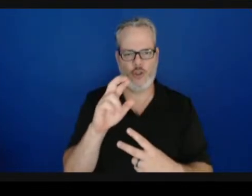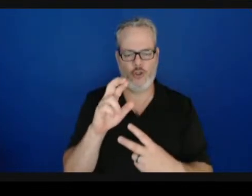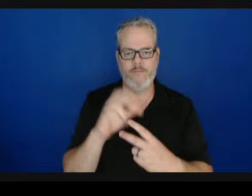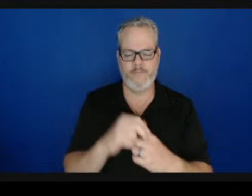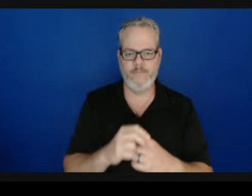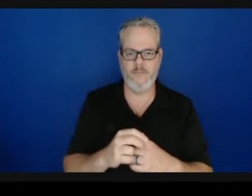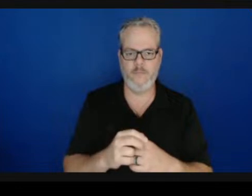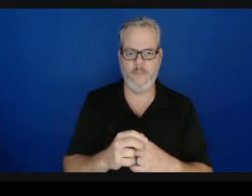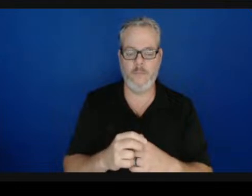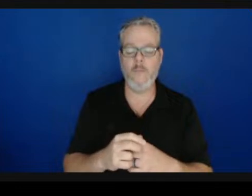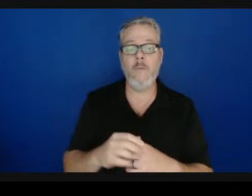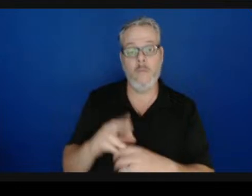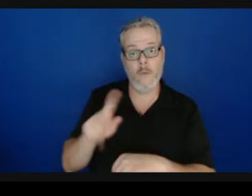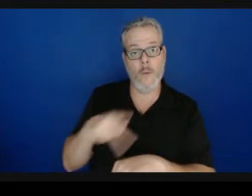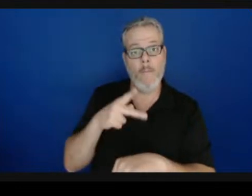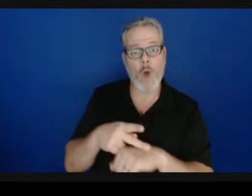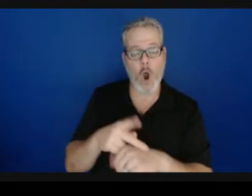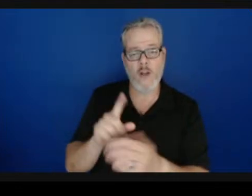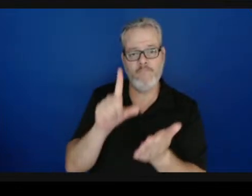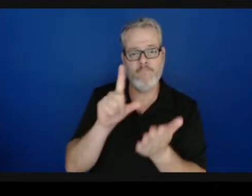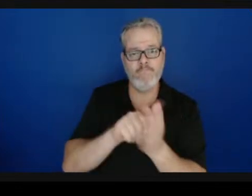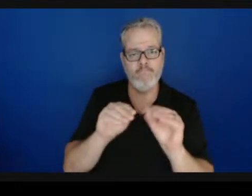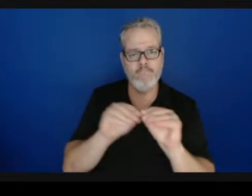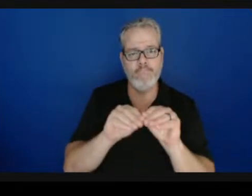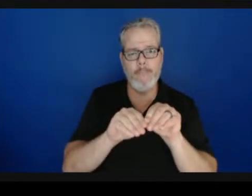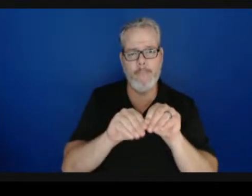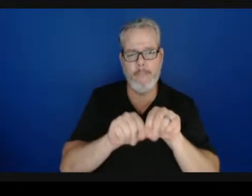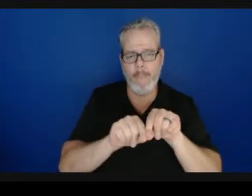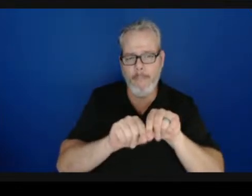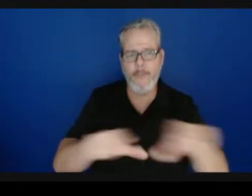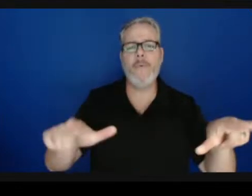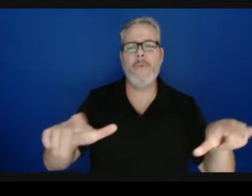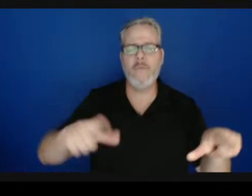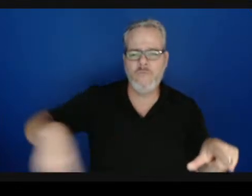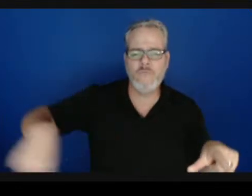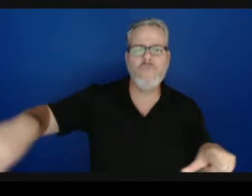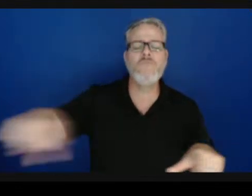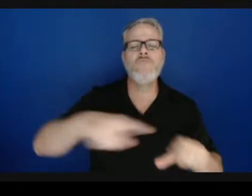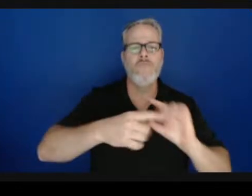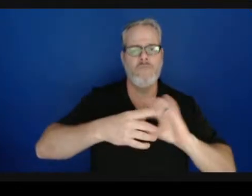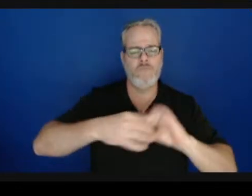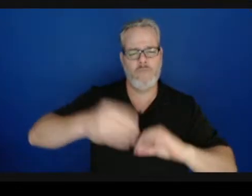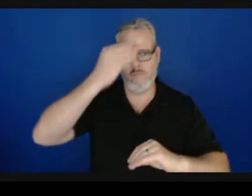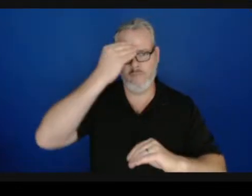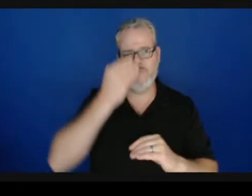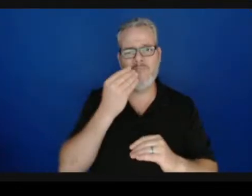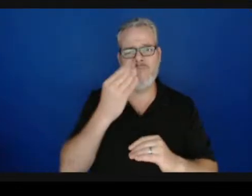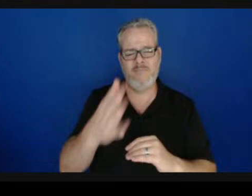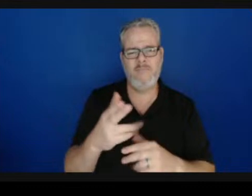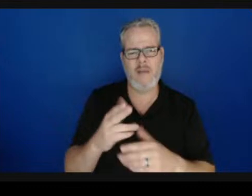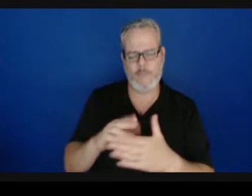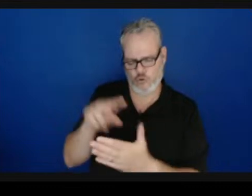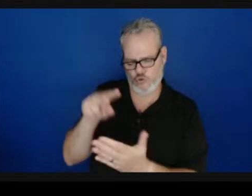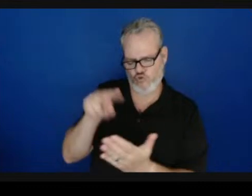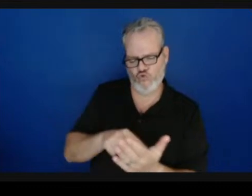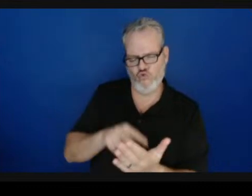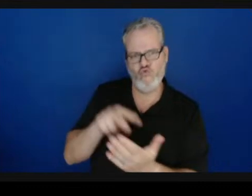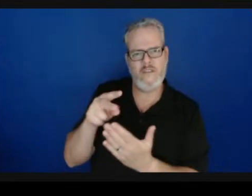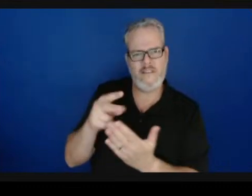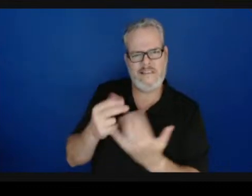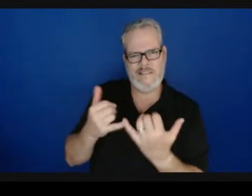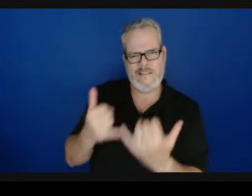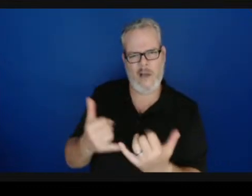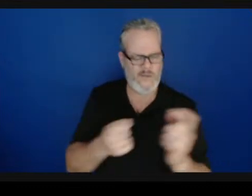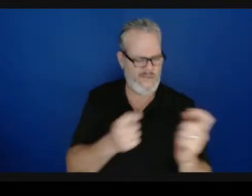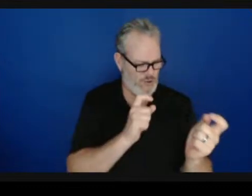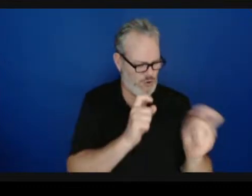out a notice. I'm going to read through some of that real quick here if I can. Sorry about that. I got to switch sides